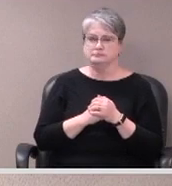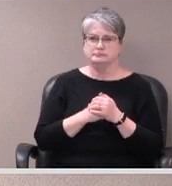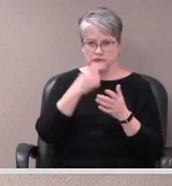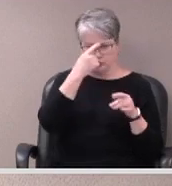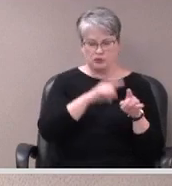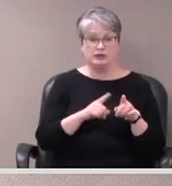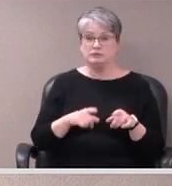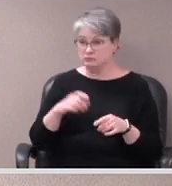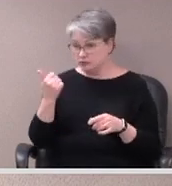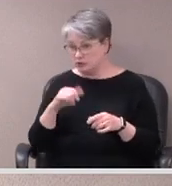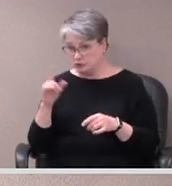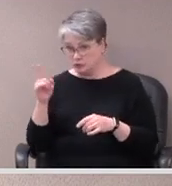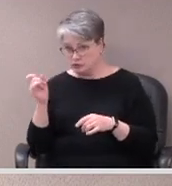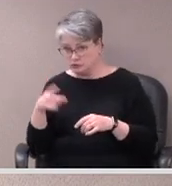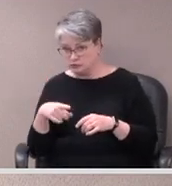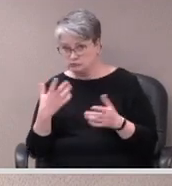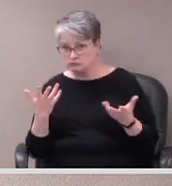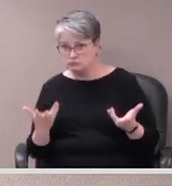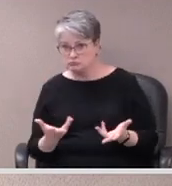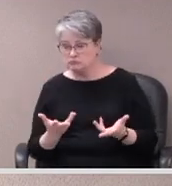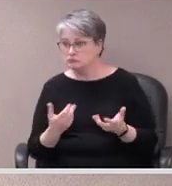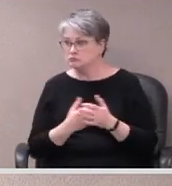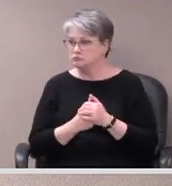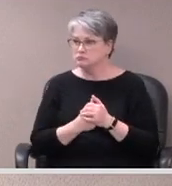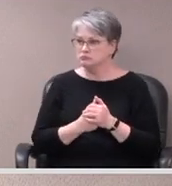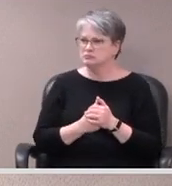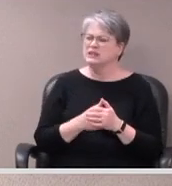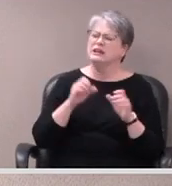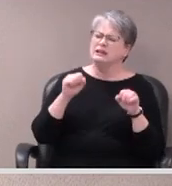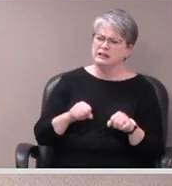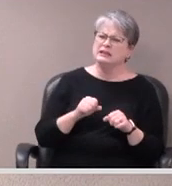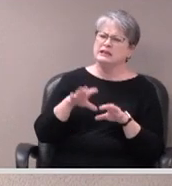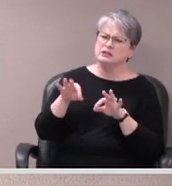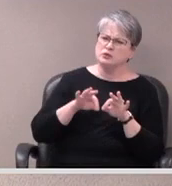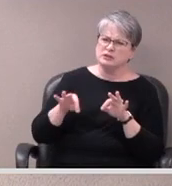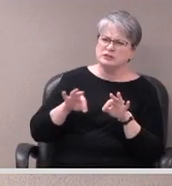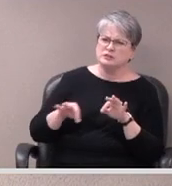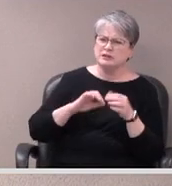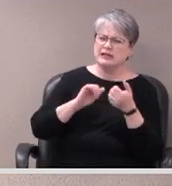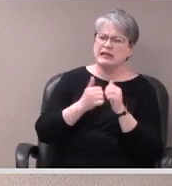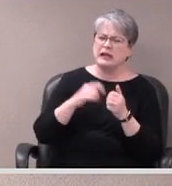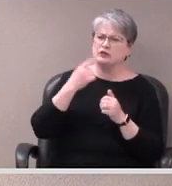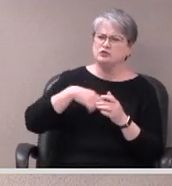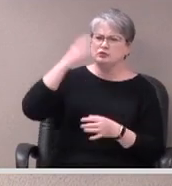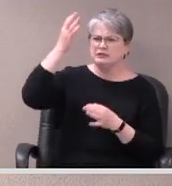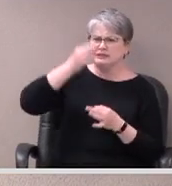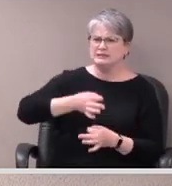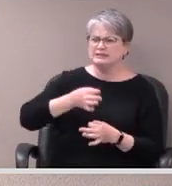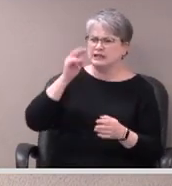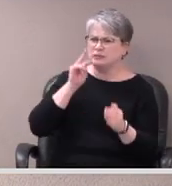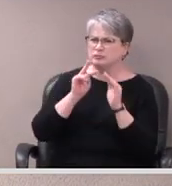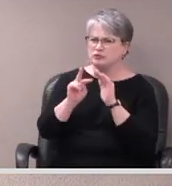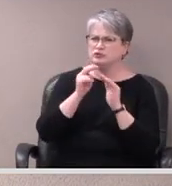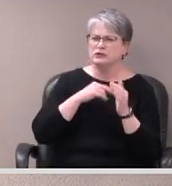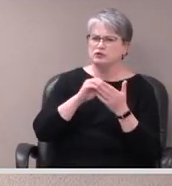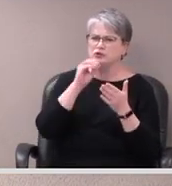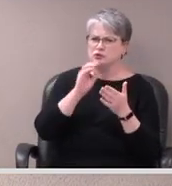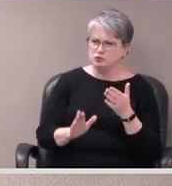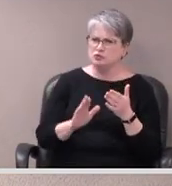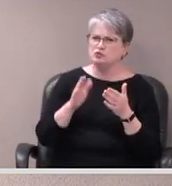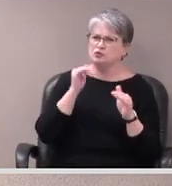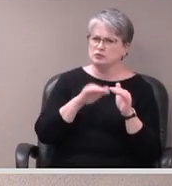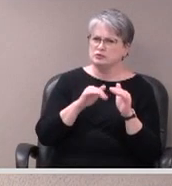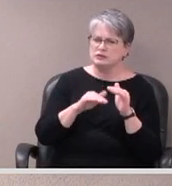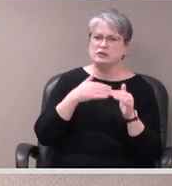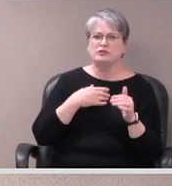Any other questions? Could you explain to us how you determine projected student enrollment? When we talk about